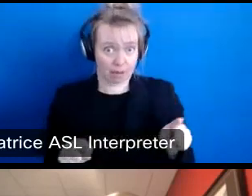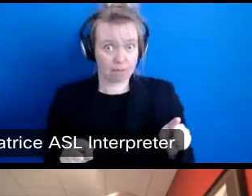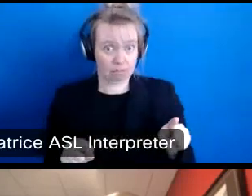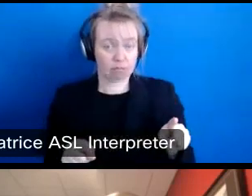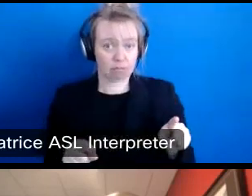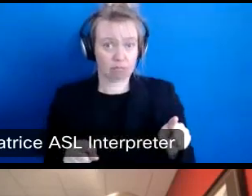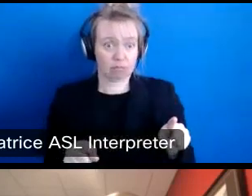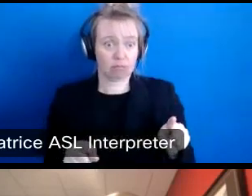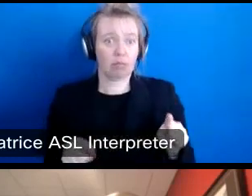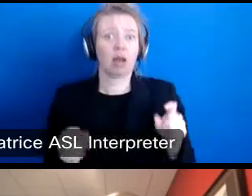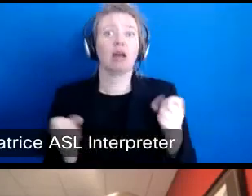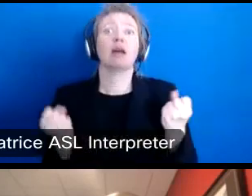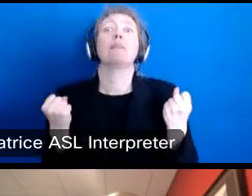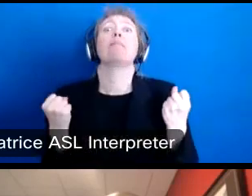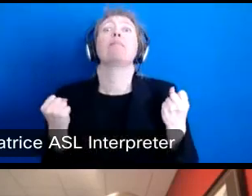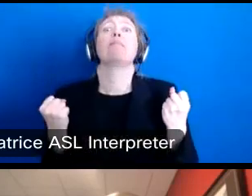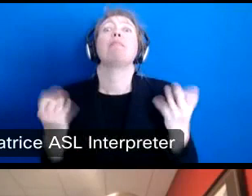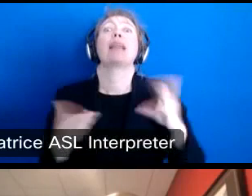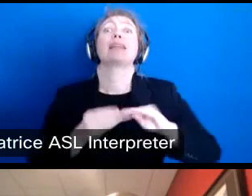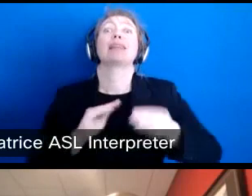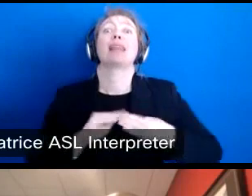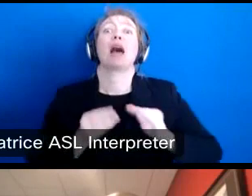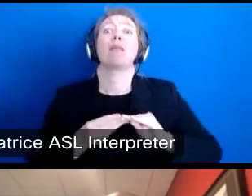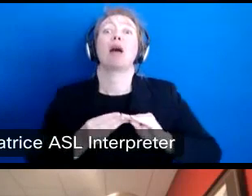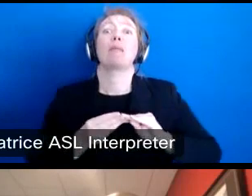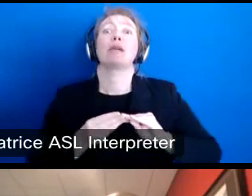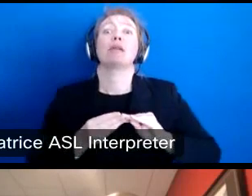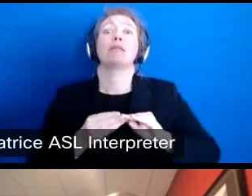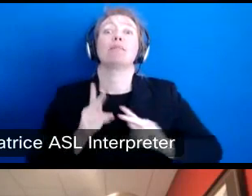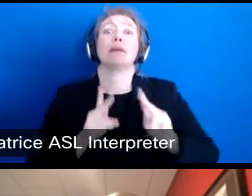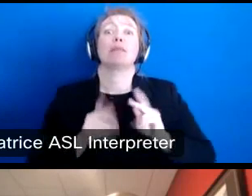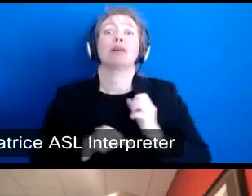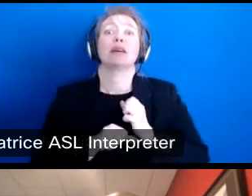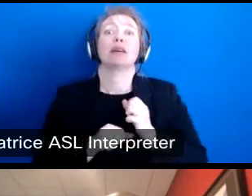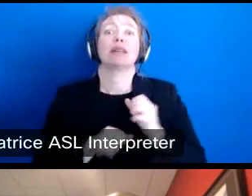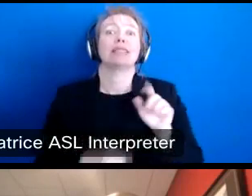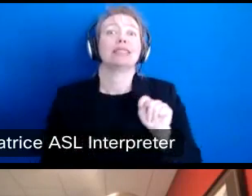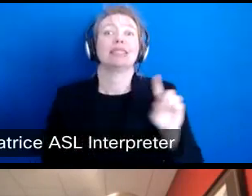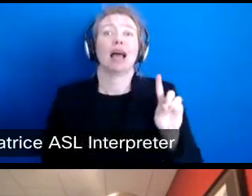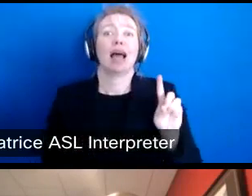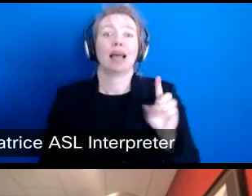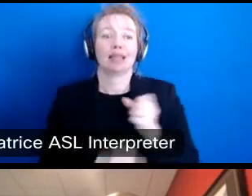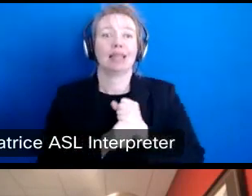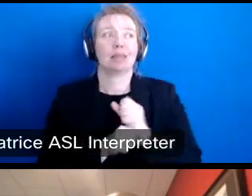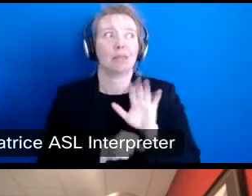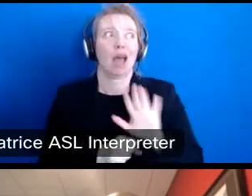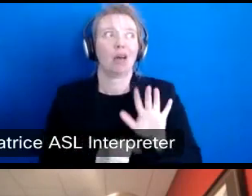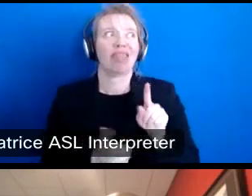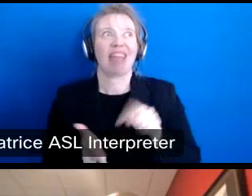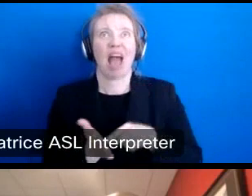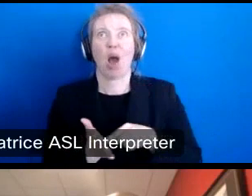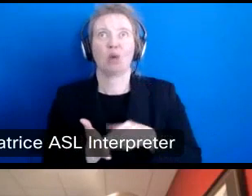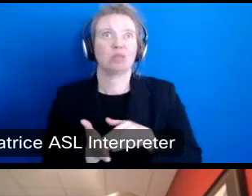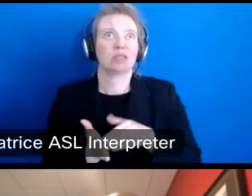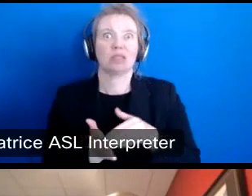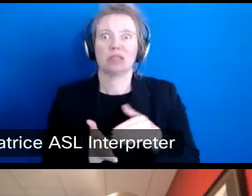the sheer number of TSIs that DDOT receives is in the several thousands. So it is